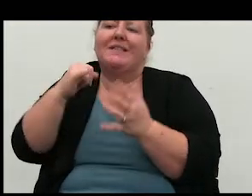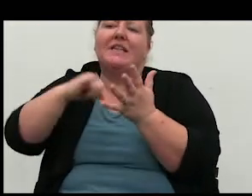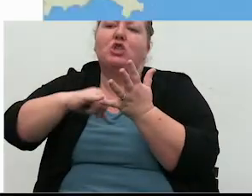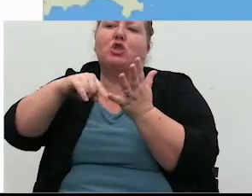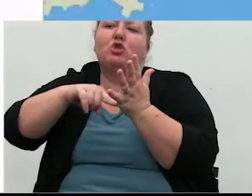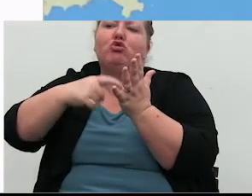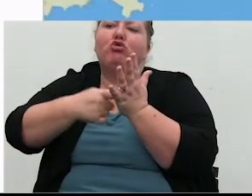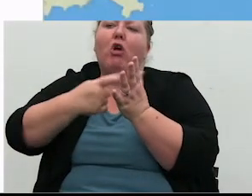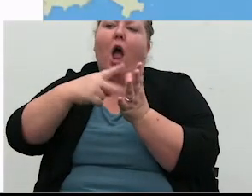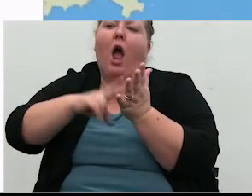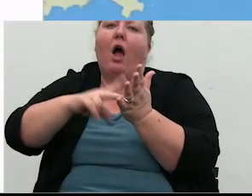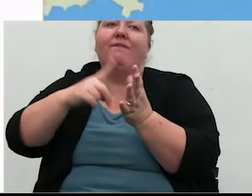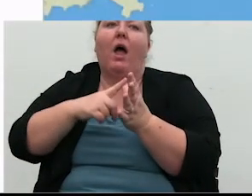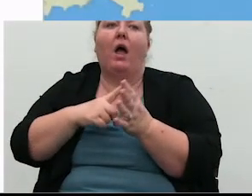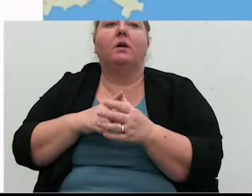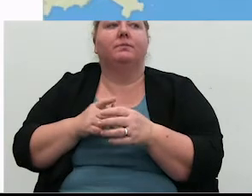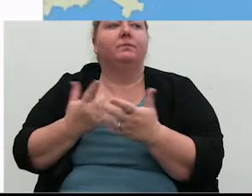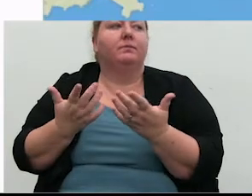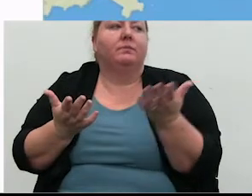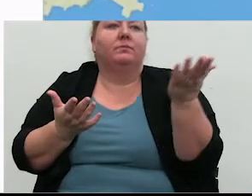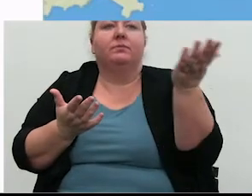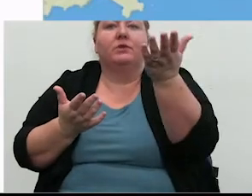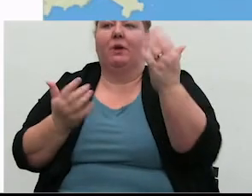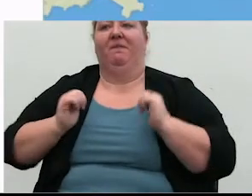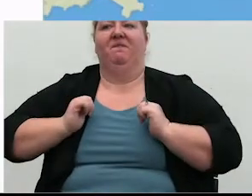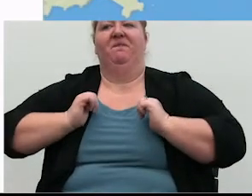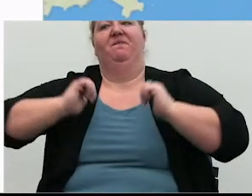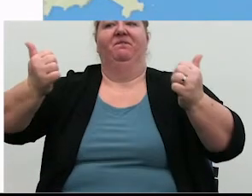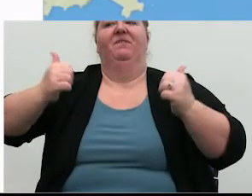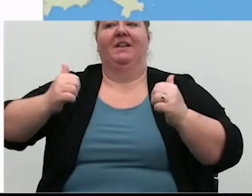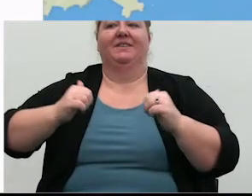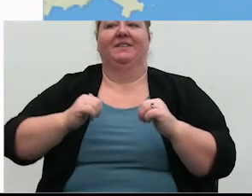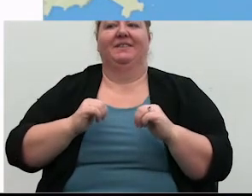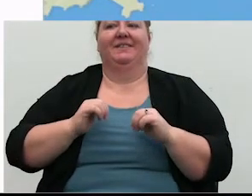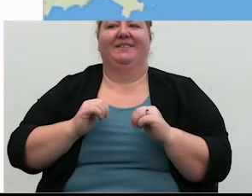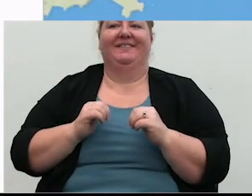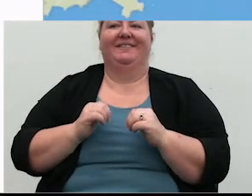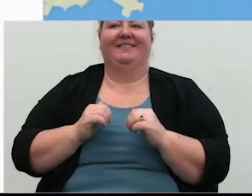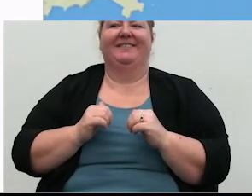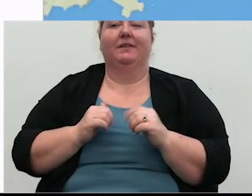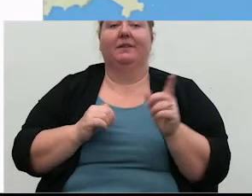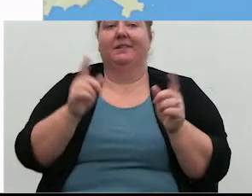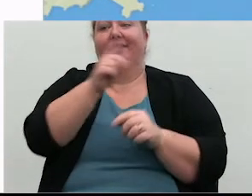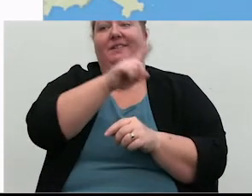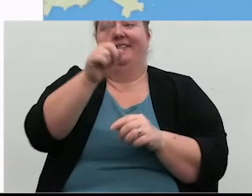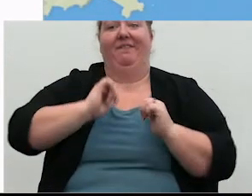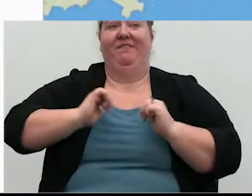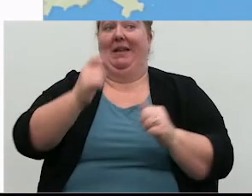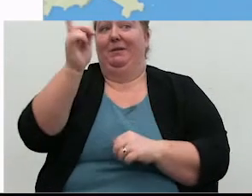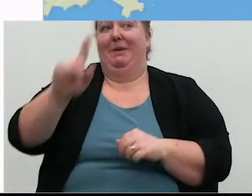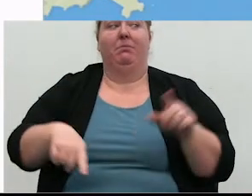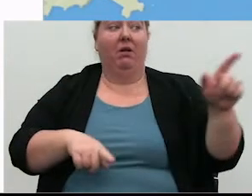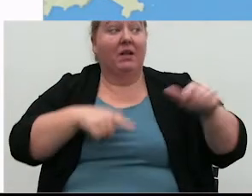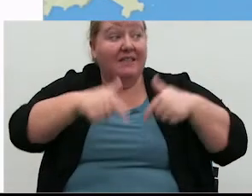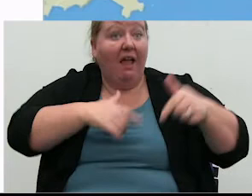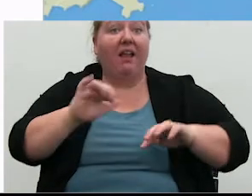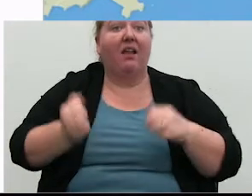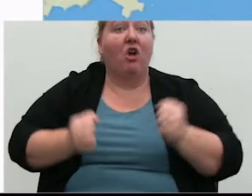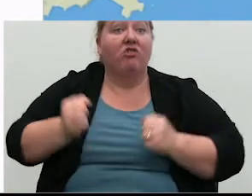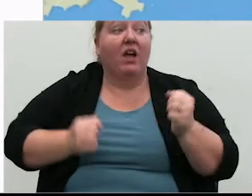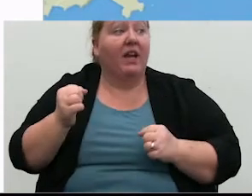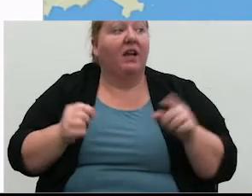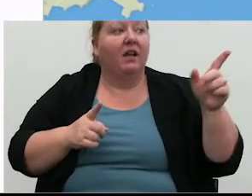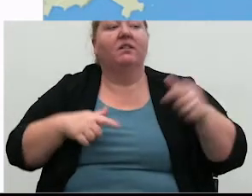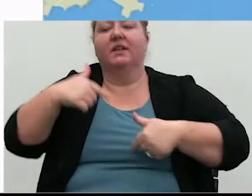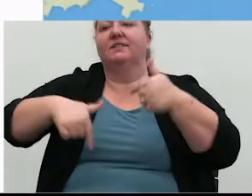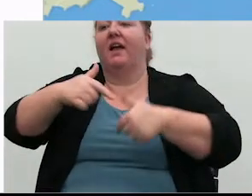Strava? Anybody? Yeah, these are the fit sporty people. Is it cycling or running? Cycling.